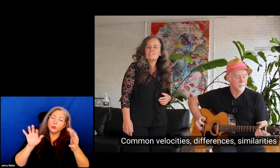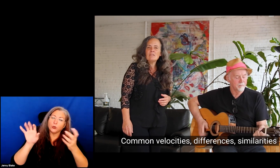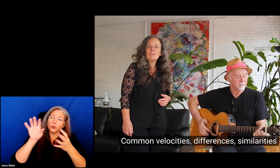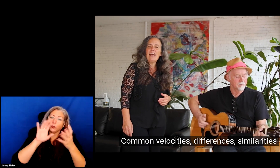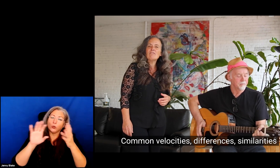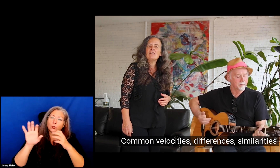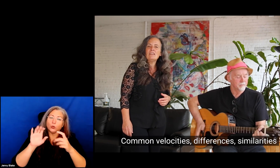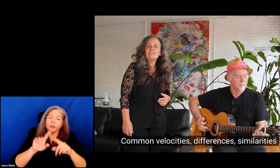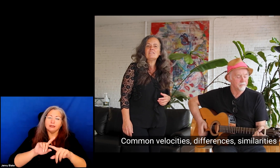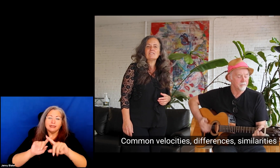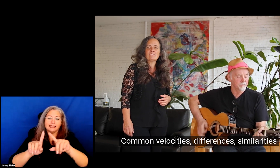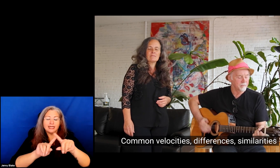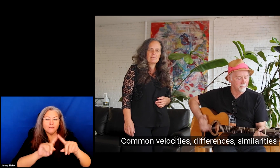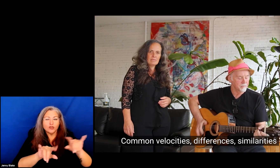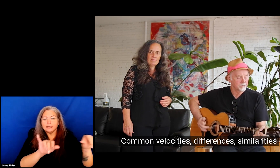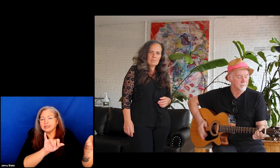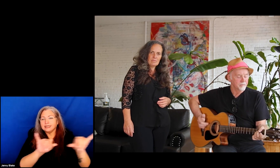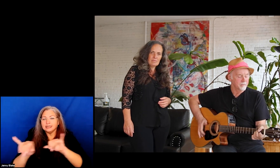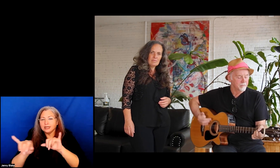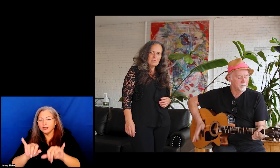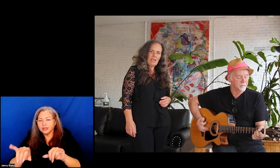differences, similarities.